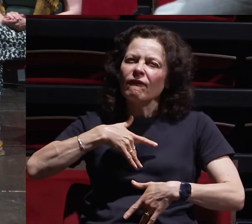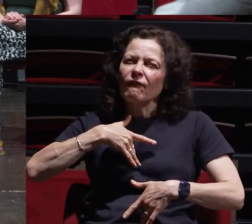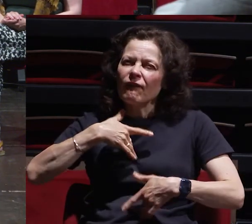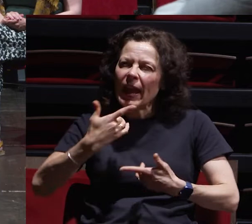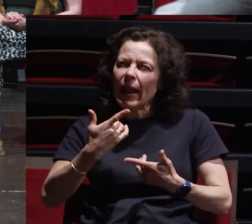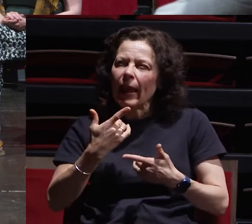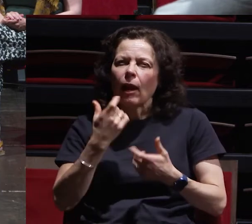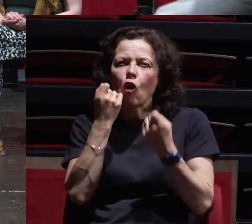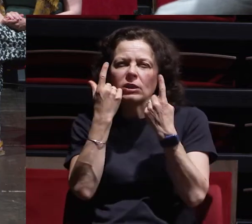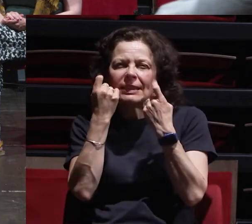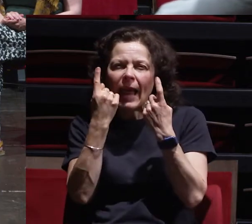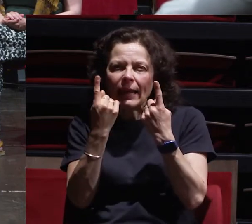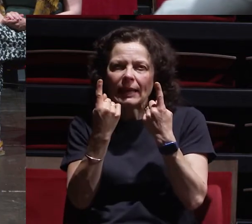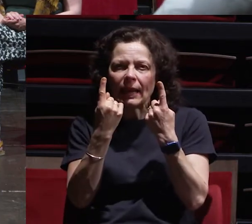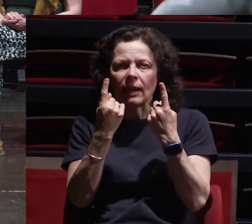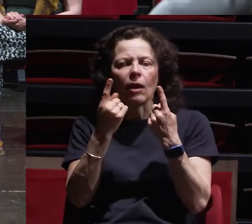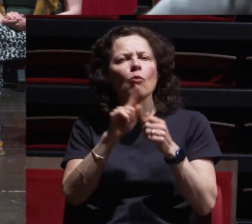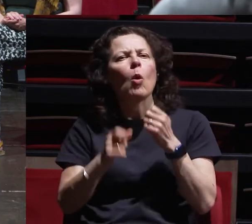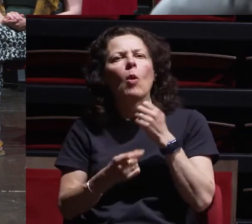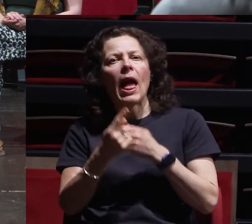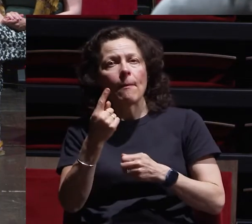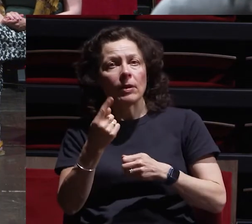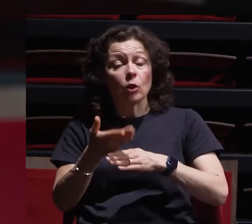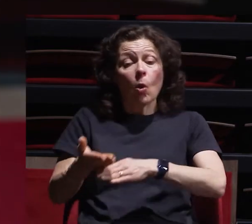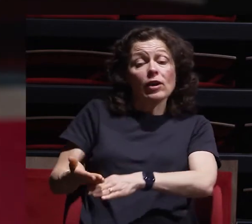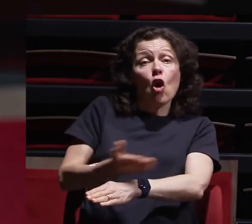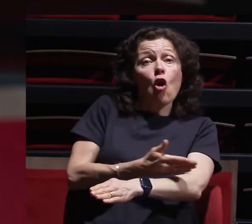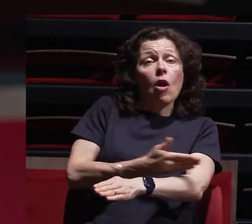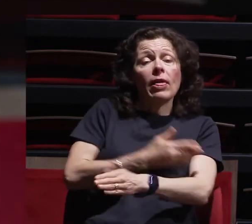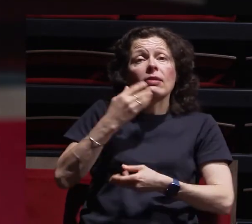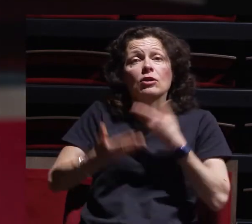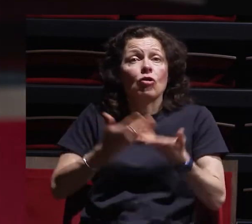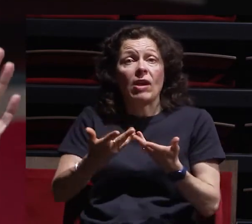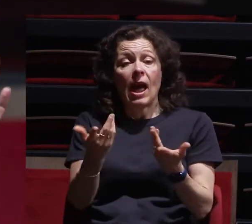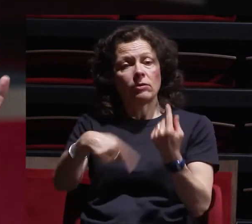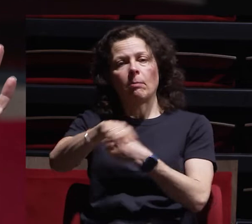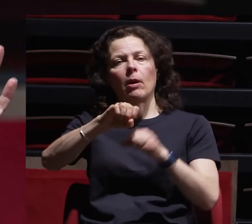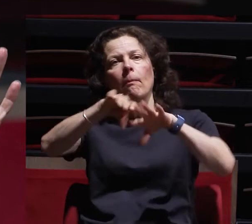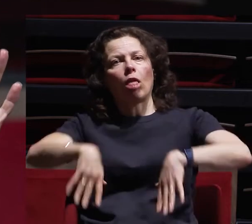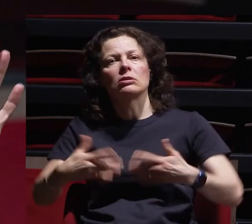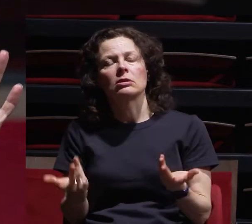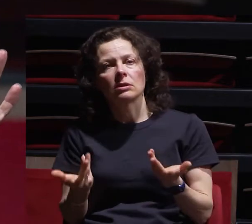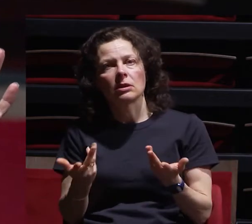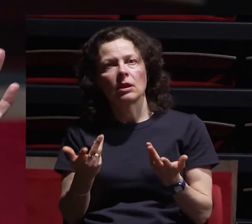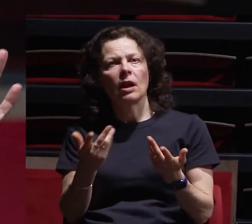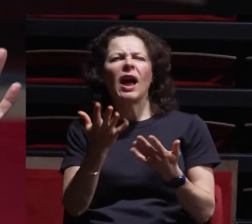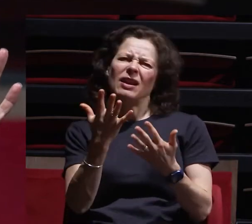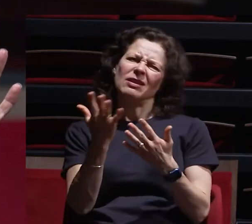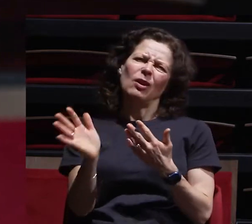the audience need to kind of get a sense of what that's going to be quite early on in order to follow the story. Otherwise, you'll lose them,